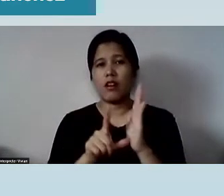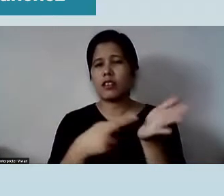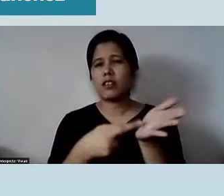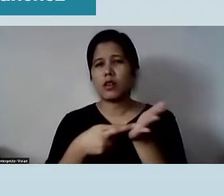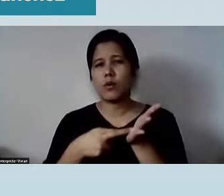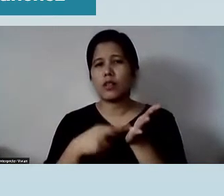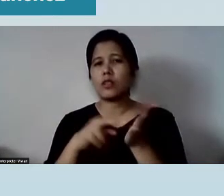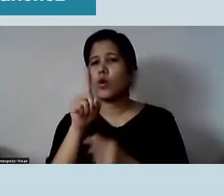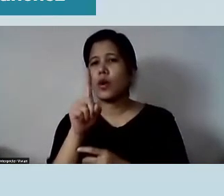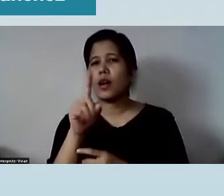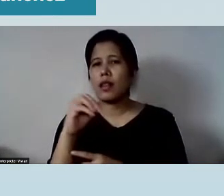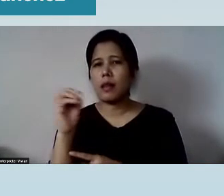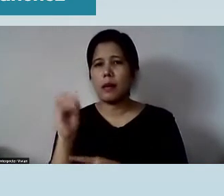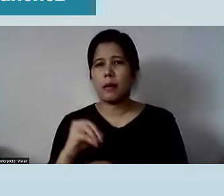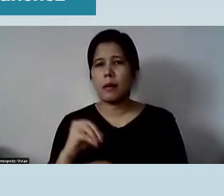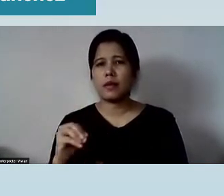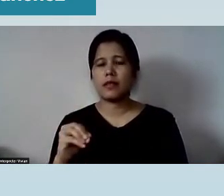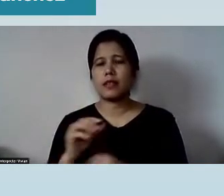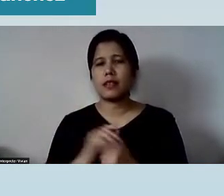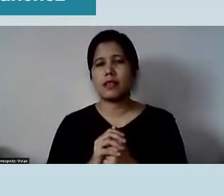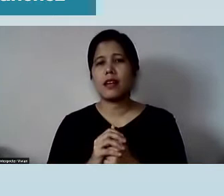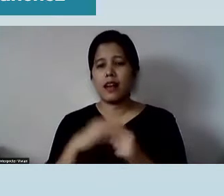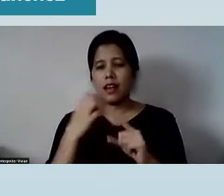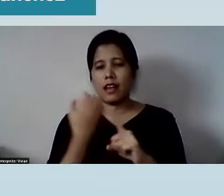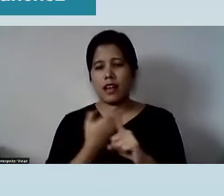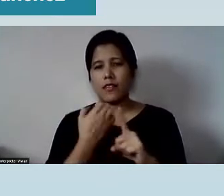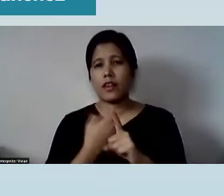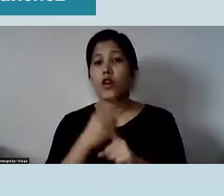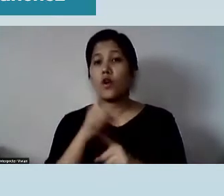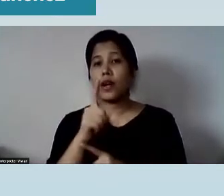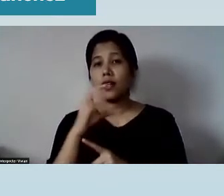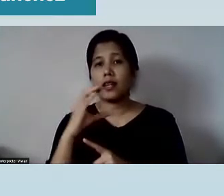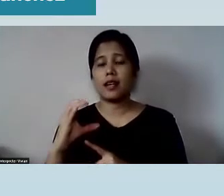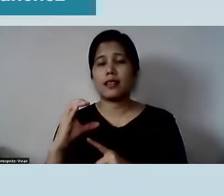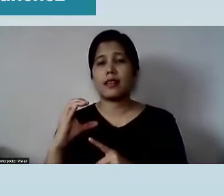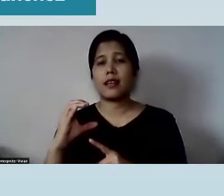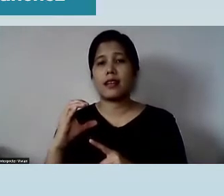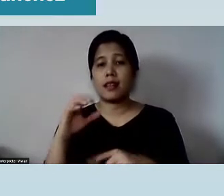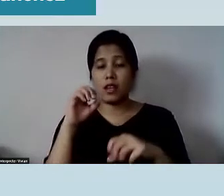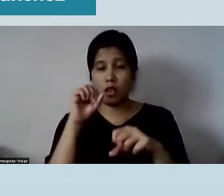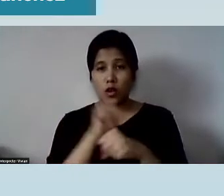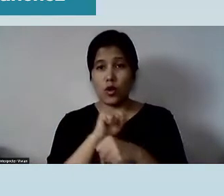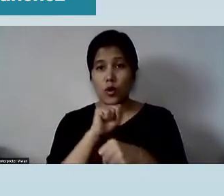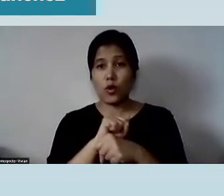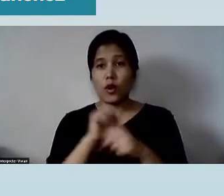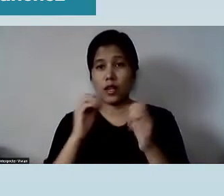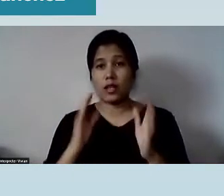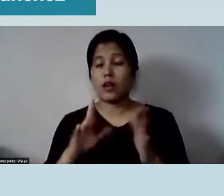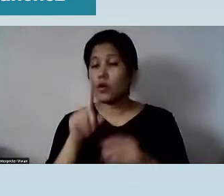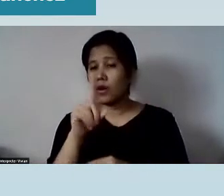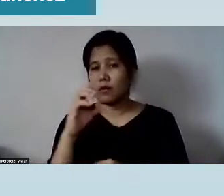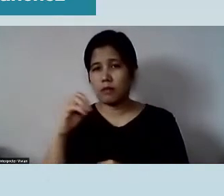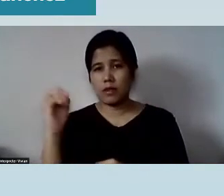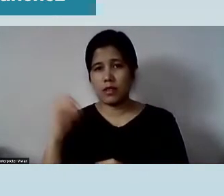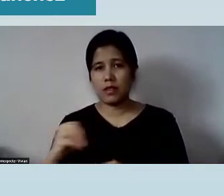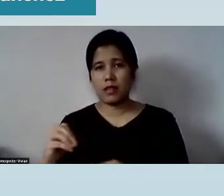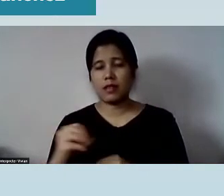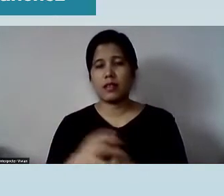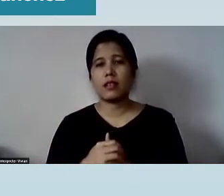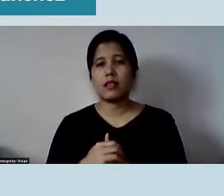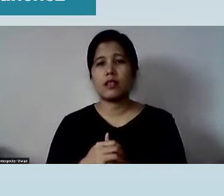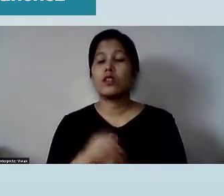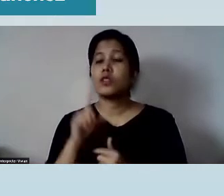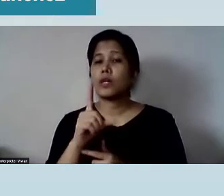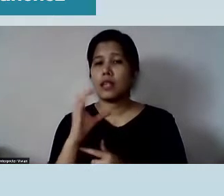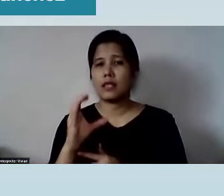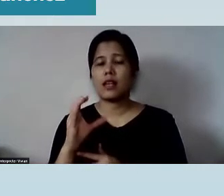yung 1% din for every 100 employees, 1% din. Kaya sa